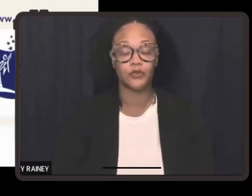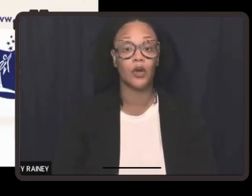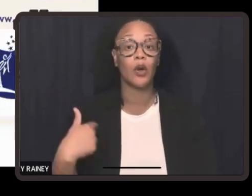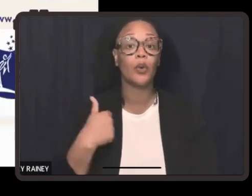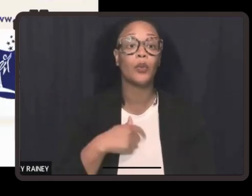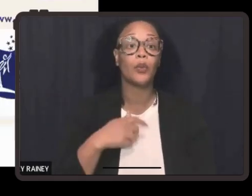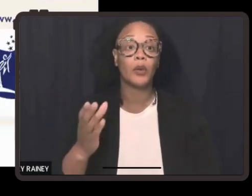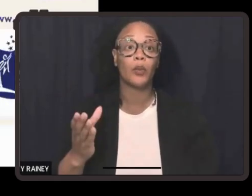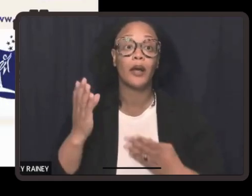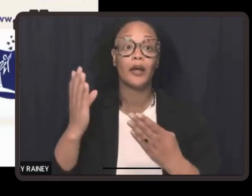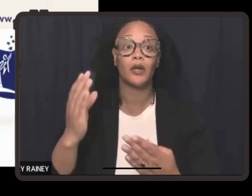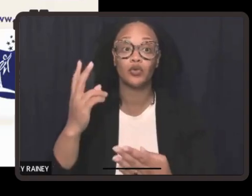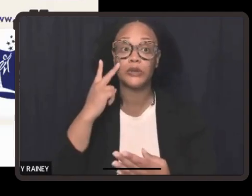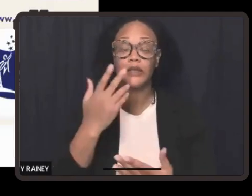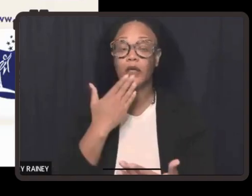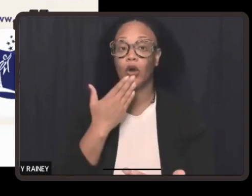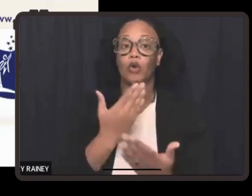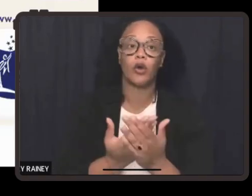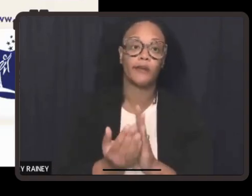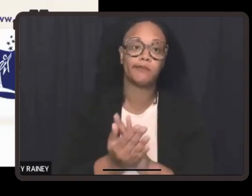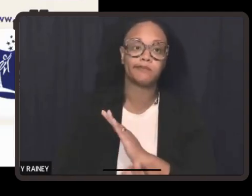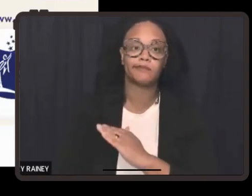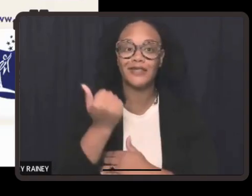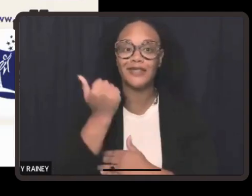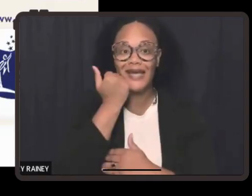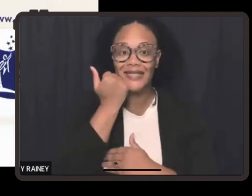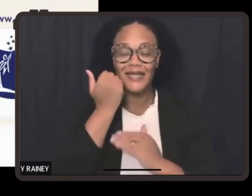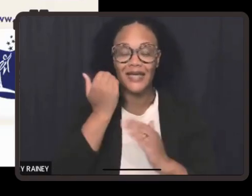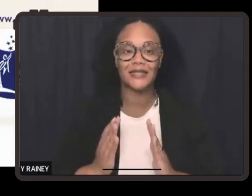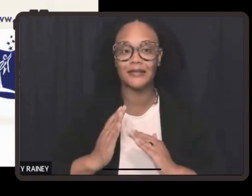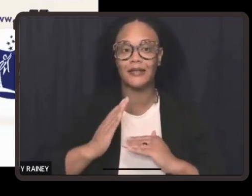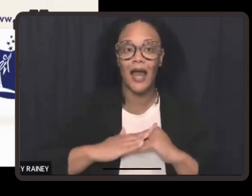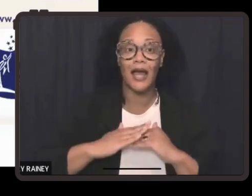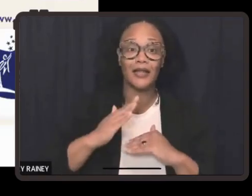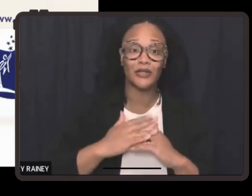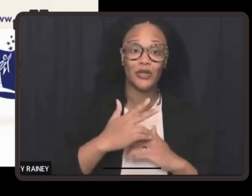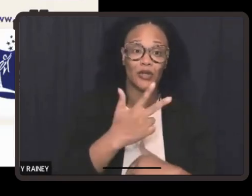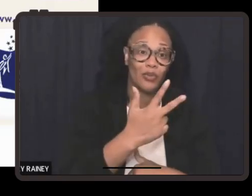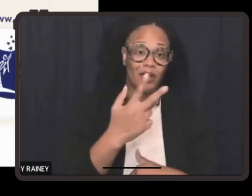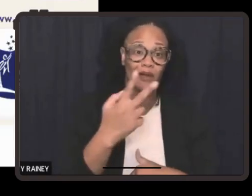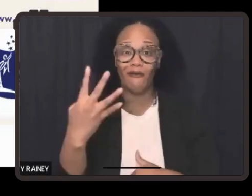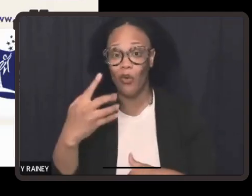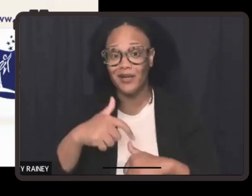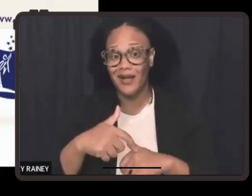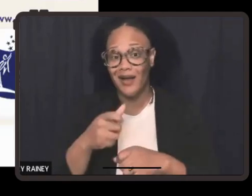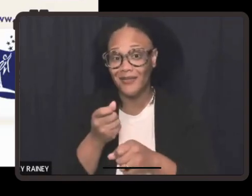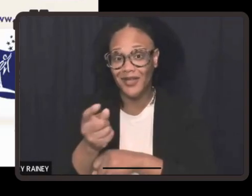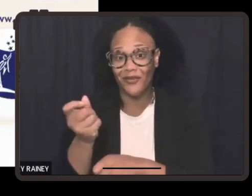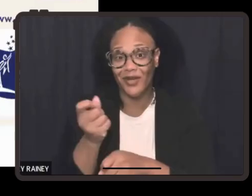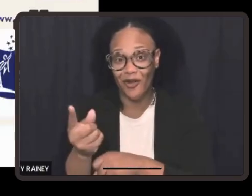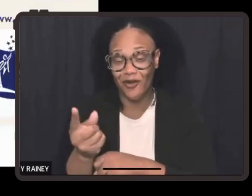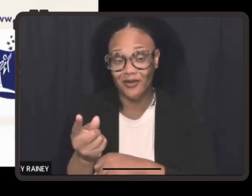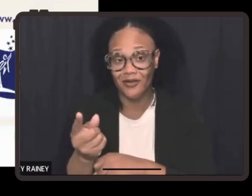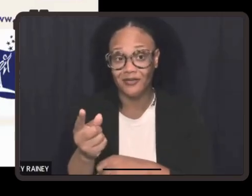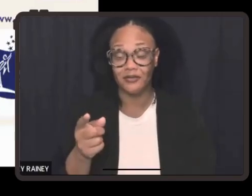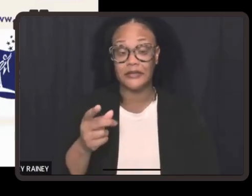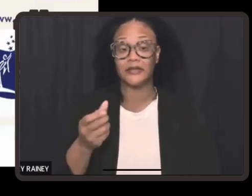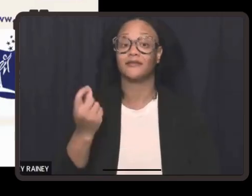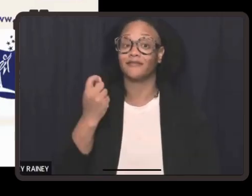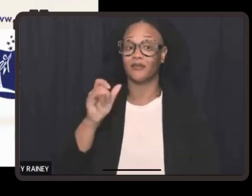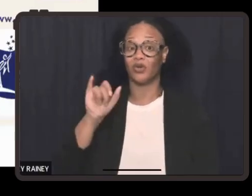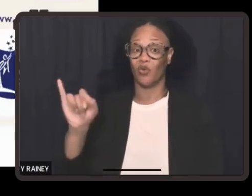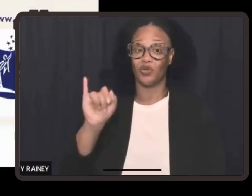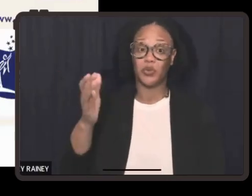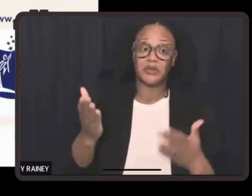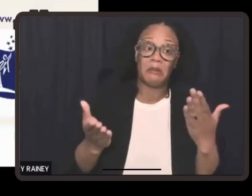dentist 3 to 4 times a year. This might not be covered by your insurance company, really depending